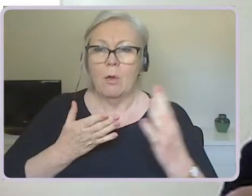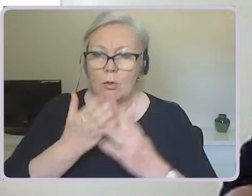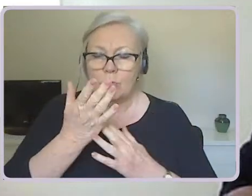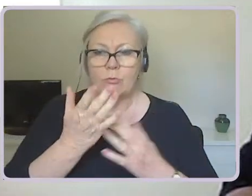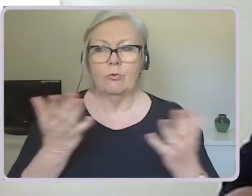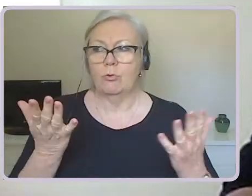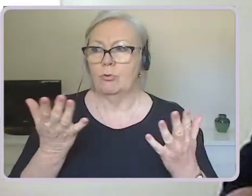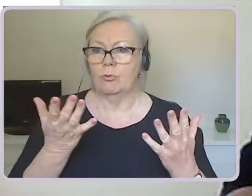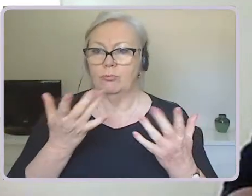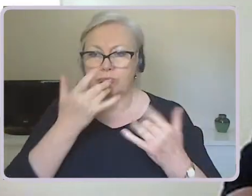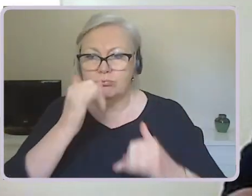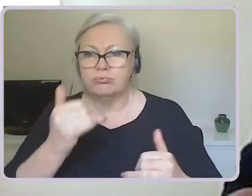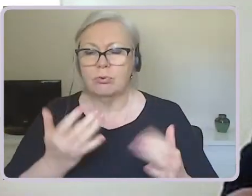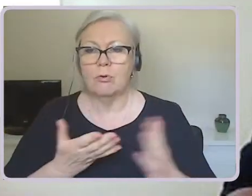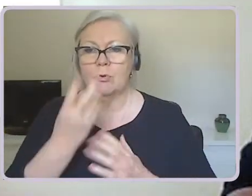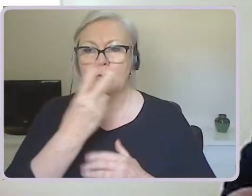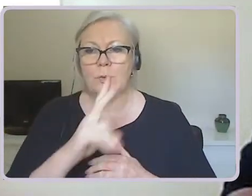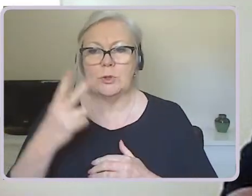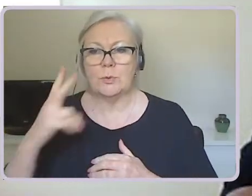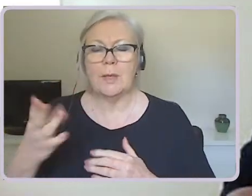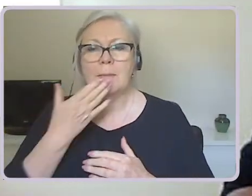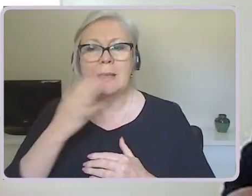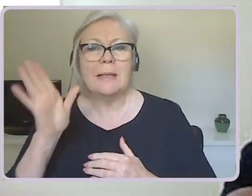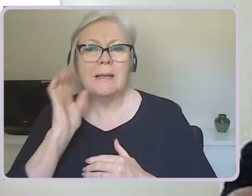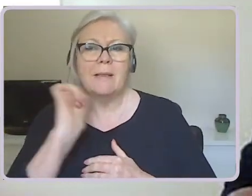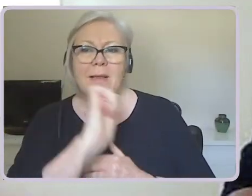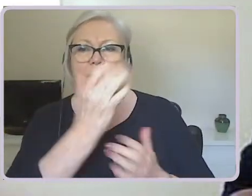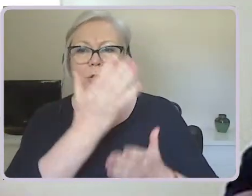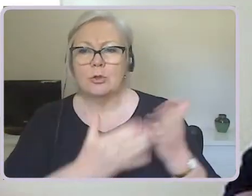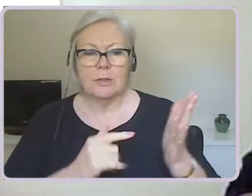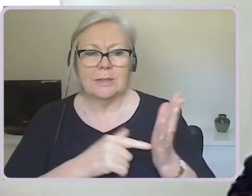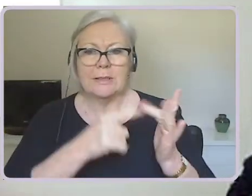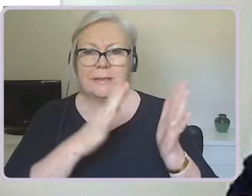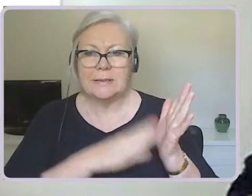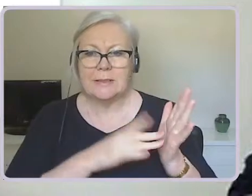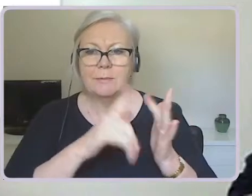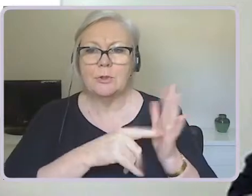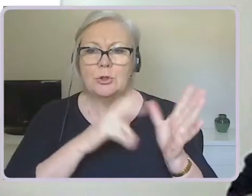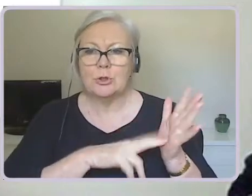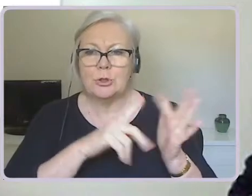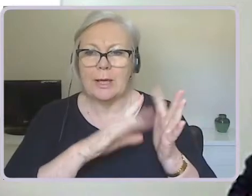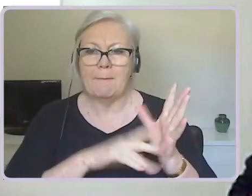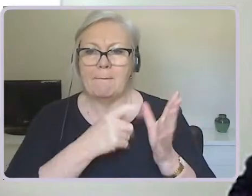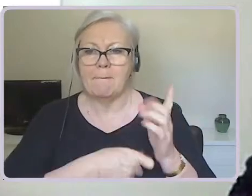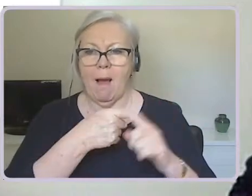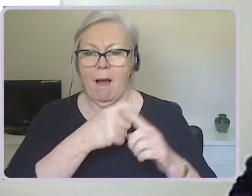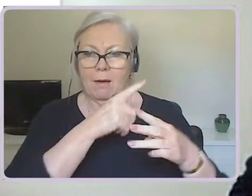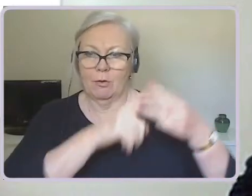disasters. Please listen to the stories of Tim, James and Mark.